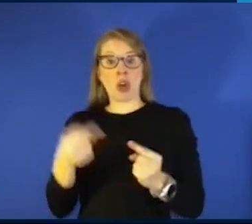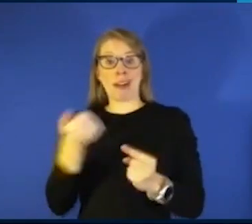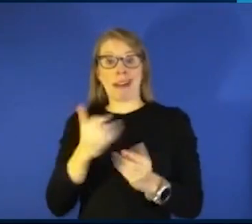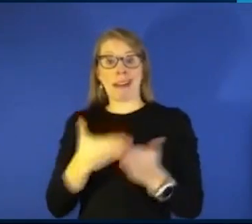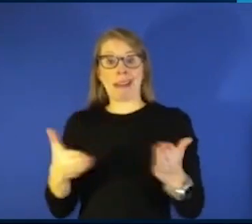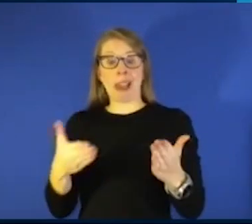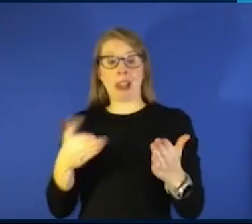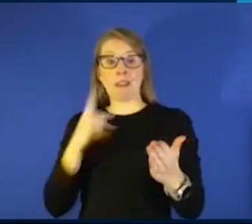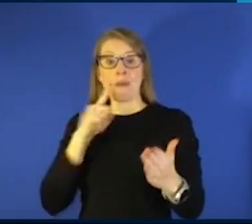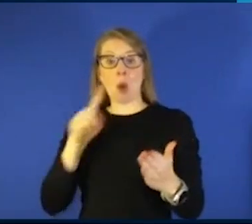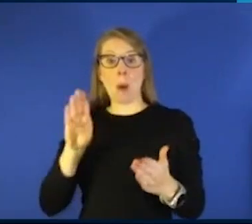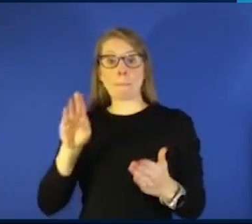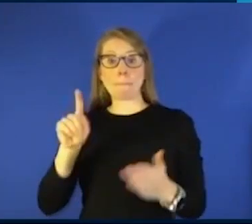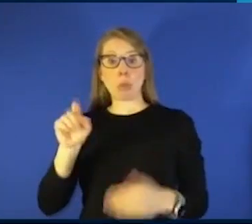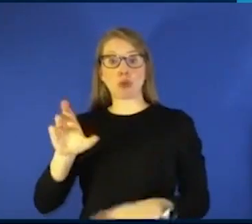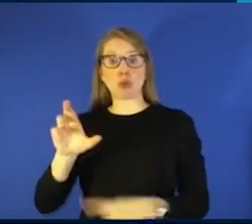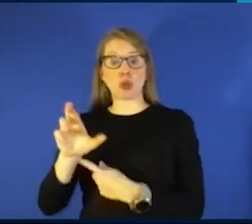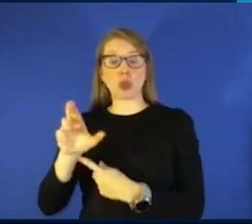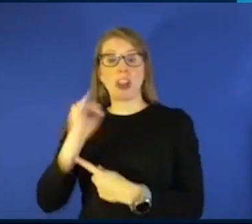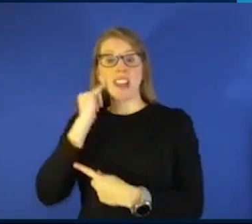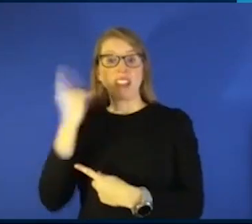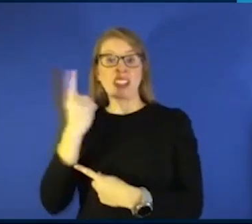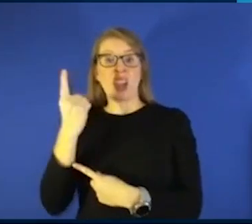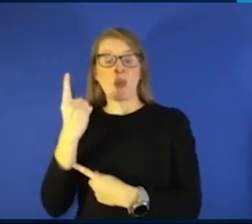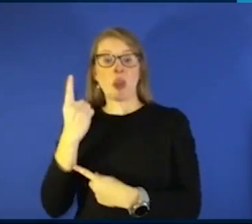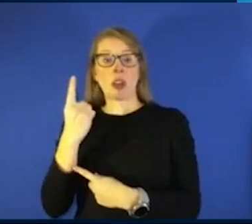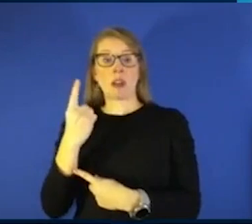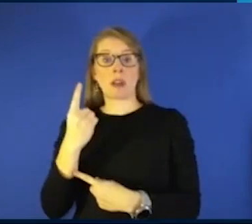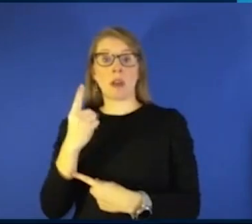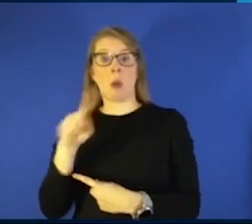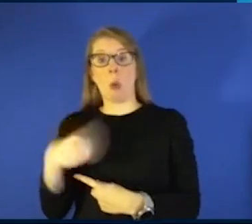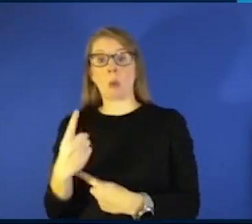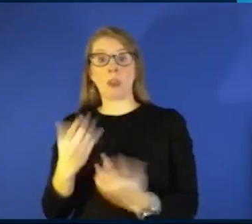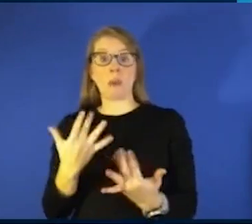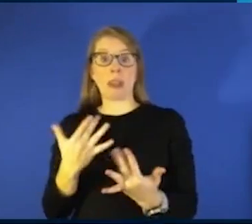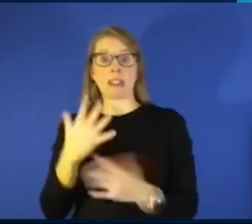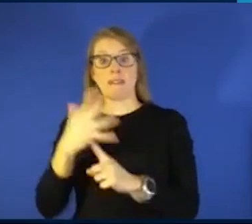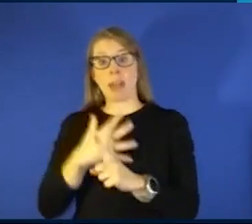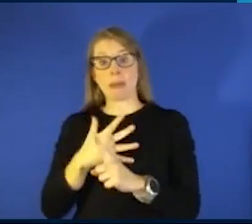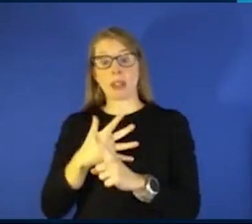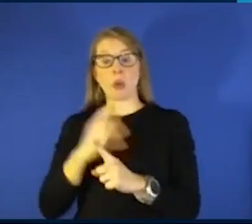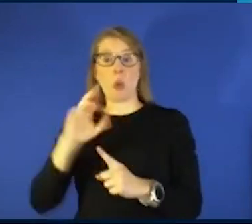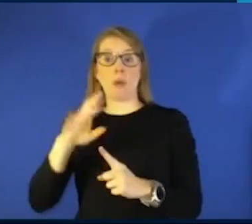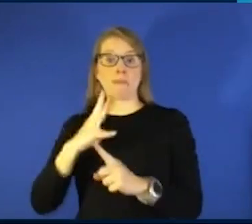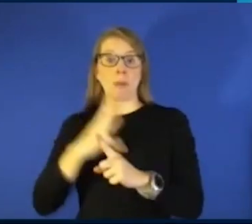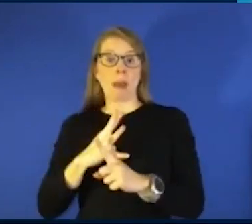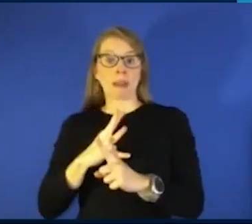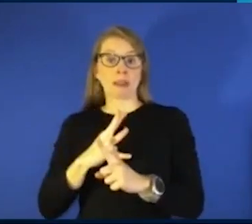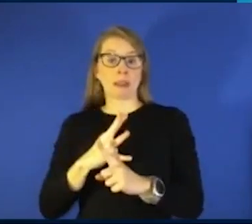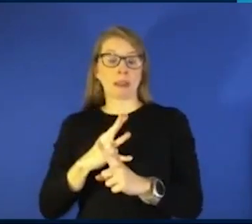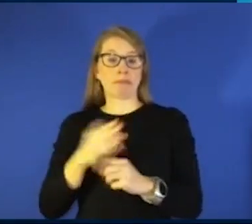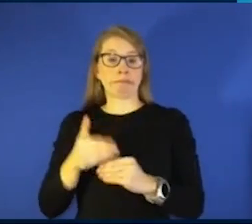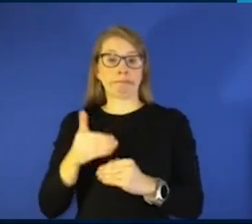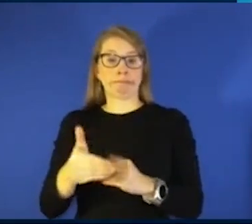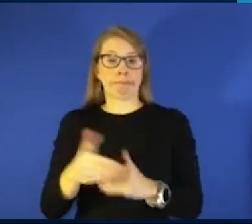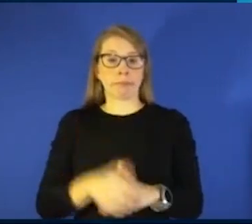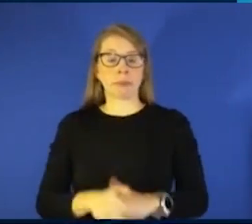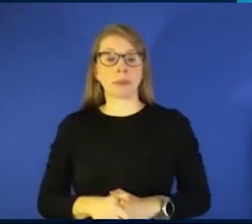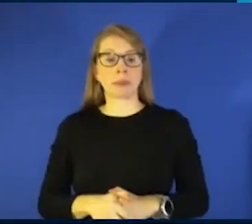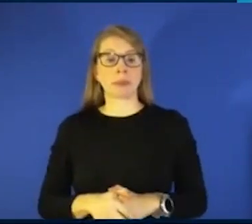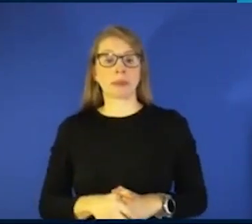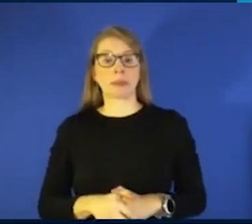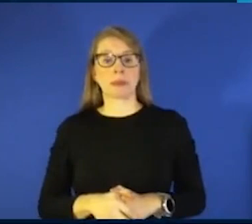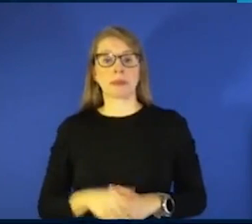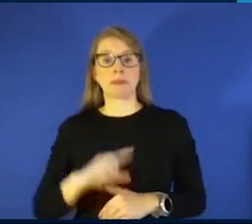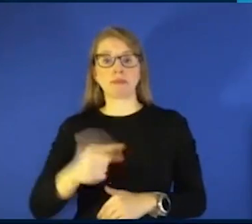boosted? Let's just say if someone only waits 5 months or 4 months. And let's go to Dr. Adiga